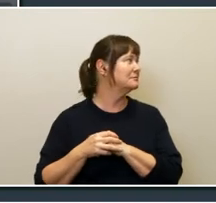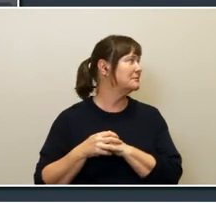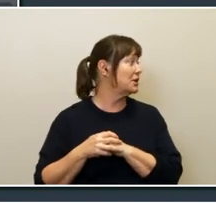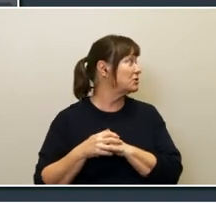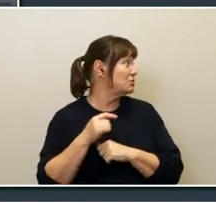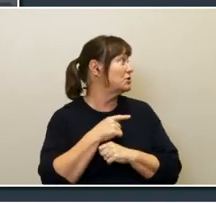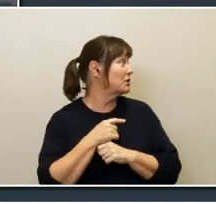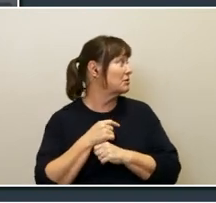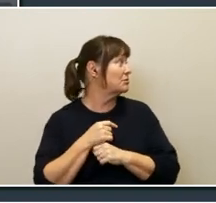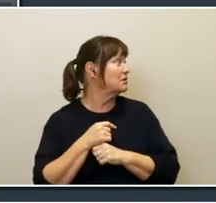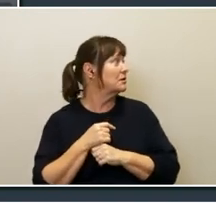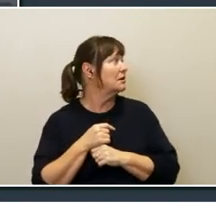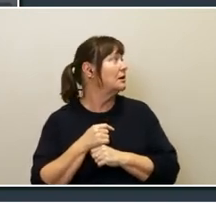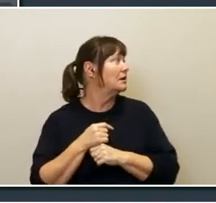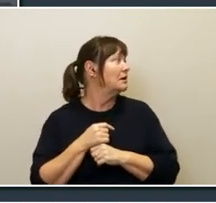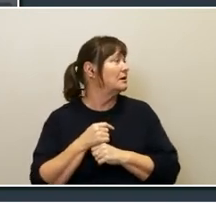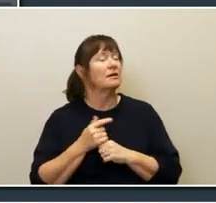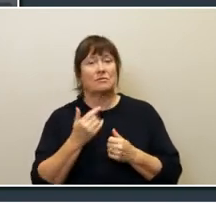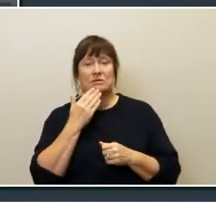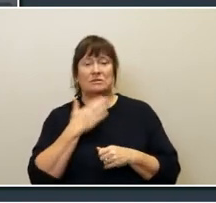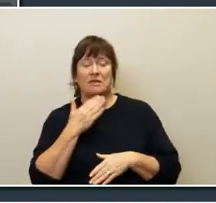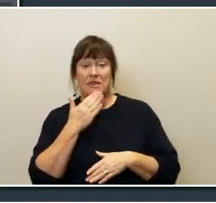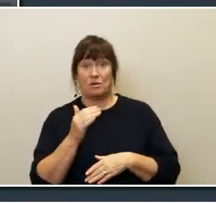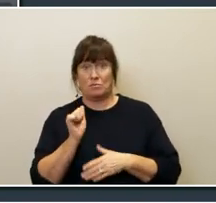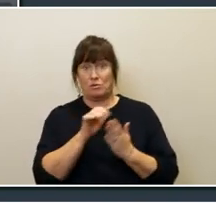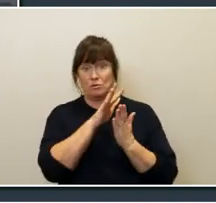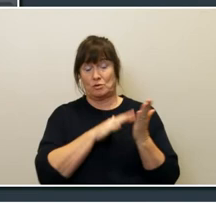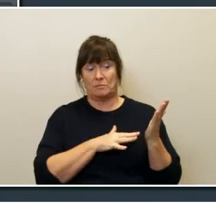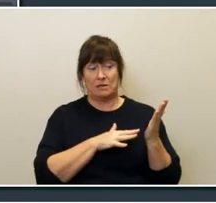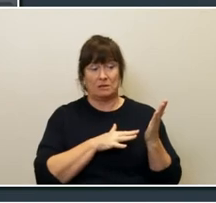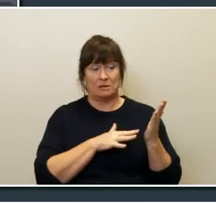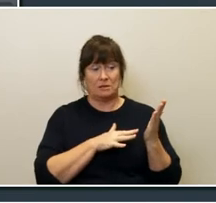Right. First of all, I'd just like to say thank you for your document with your officer's